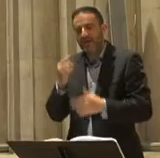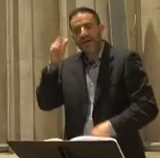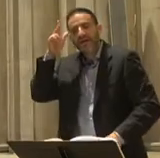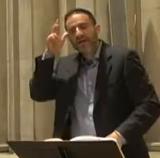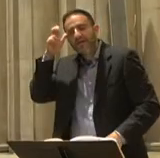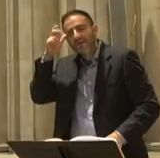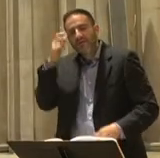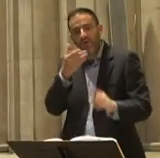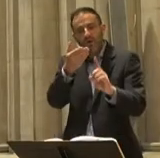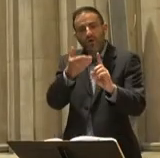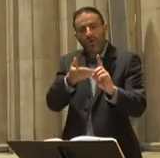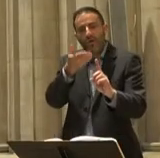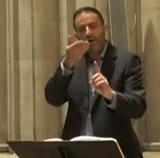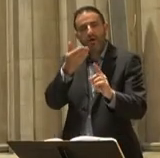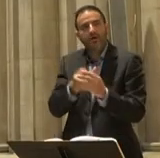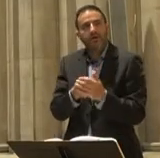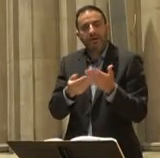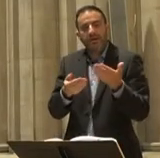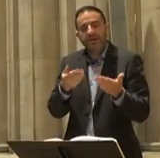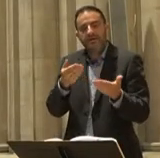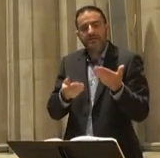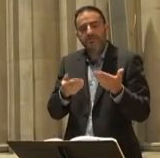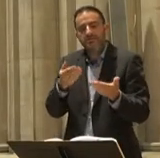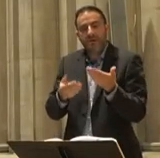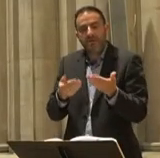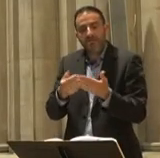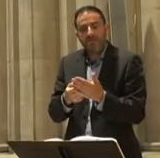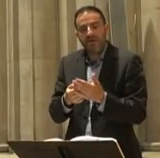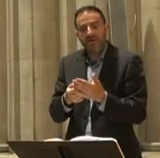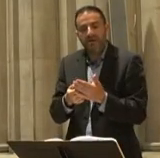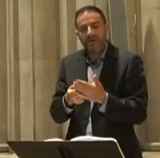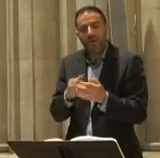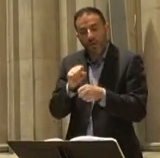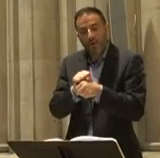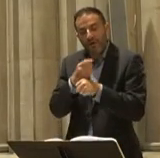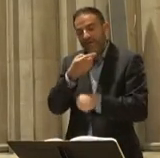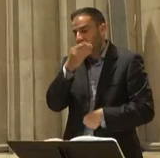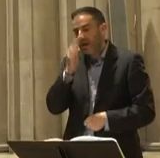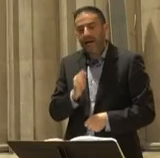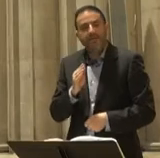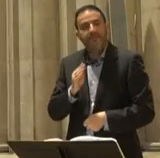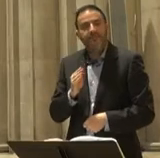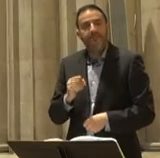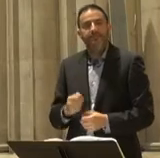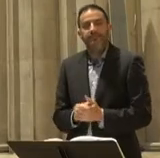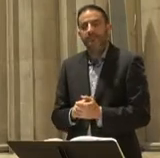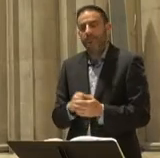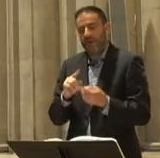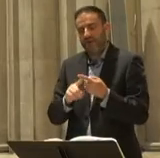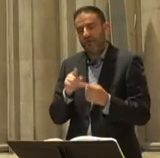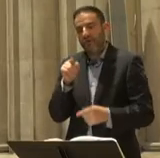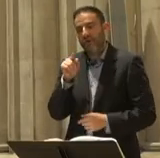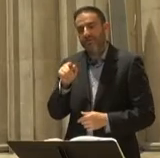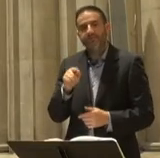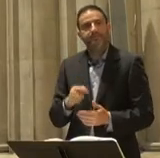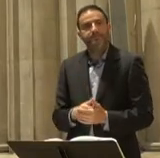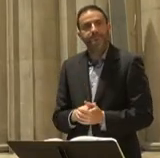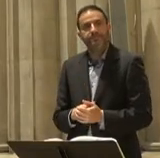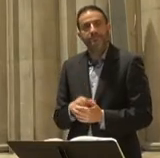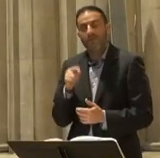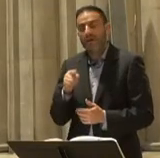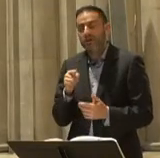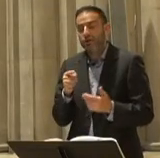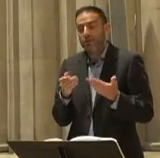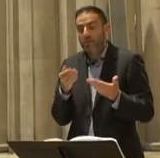are, for they may be agents of God's purpose, not only to his world, but to you. And you may